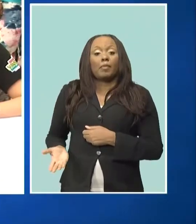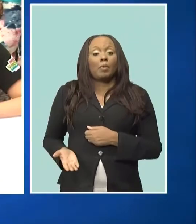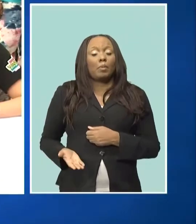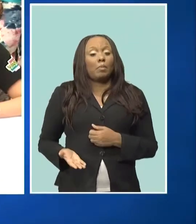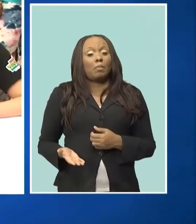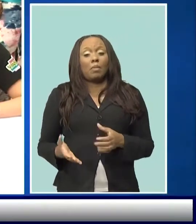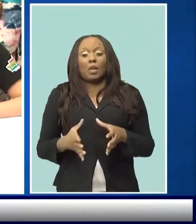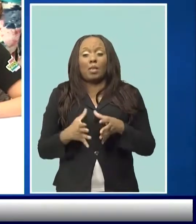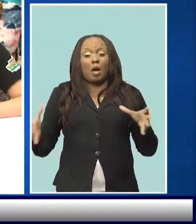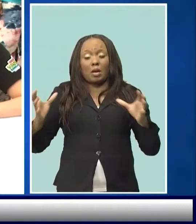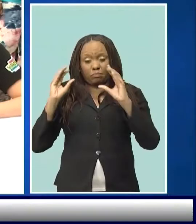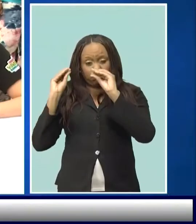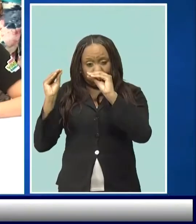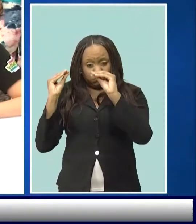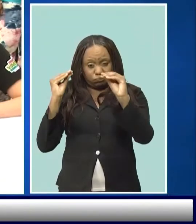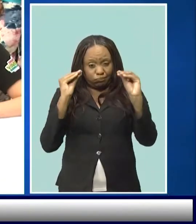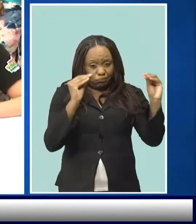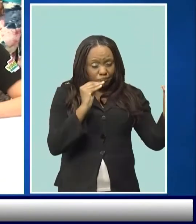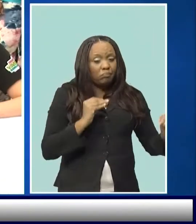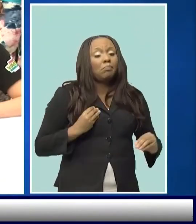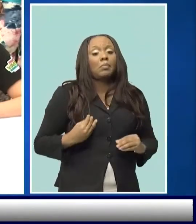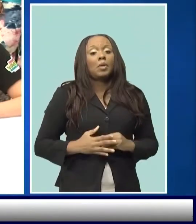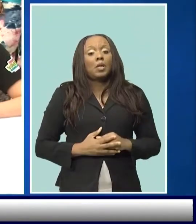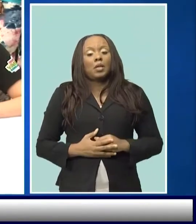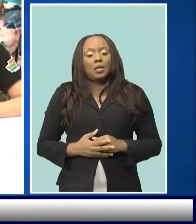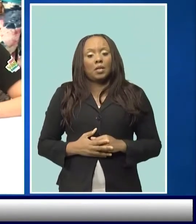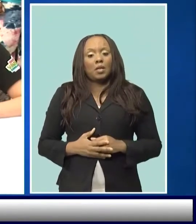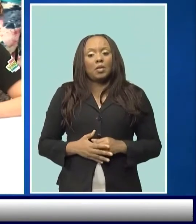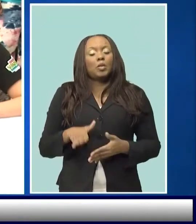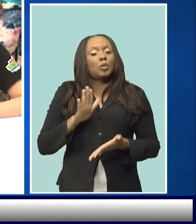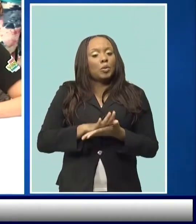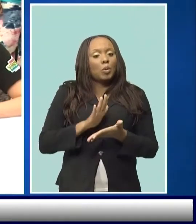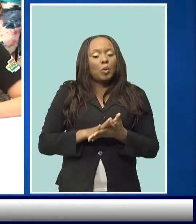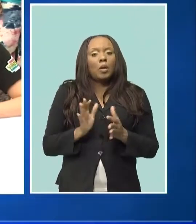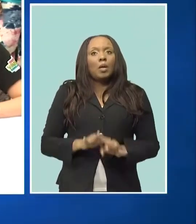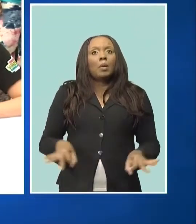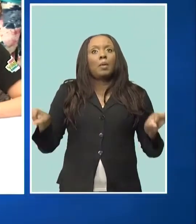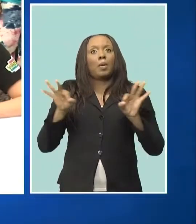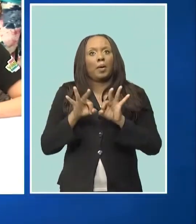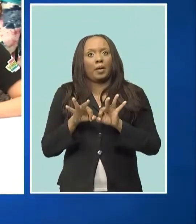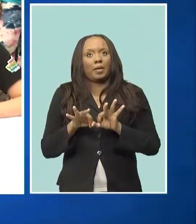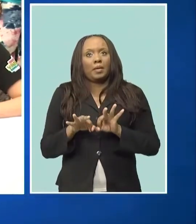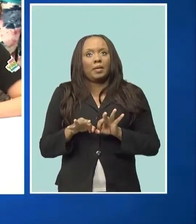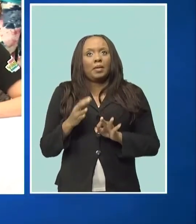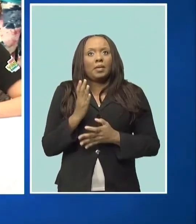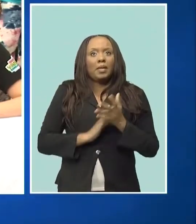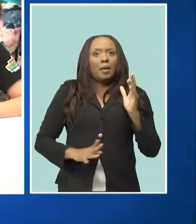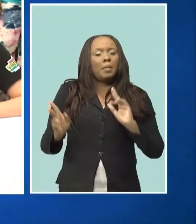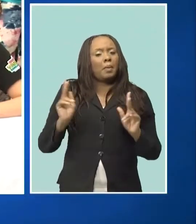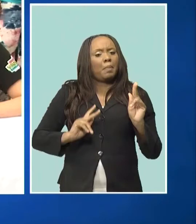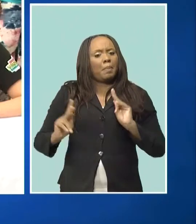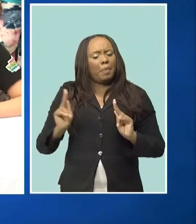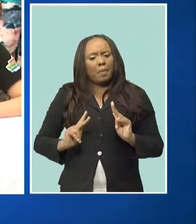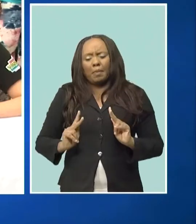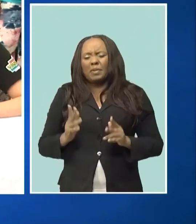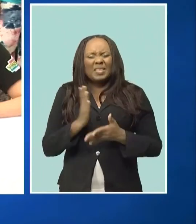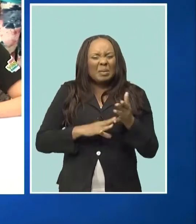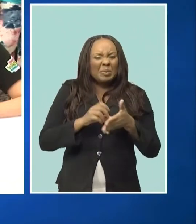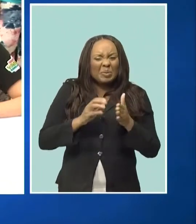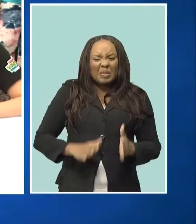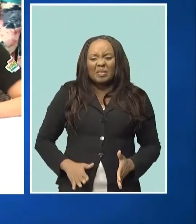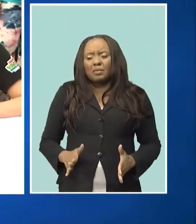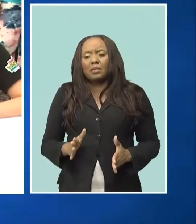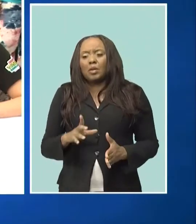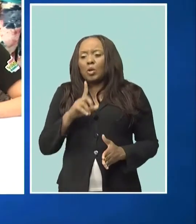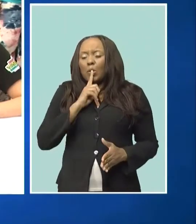board. We know children are being taught in school and there is a lot of work being done in some areas. But at this point in time, we want to get and invite everyone